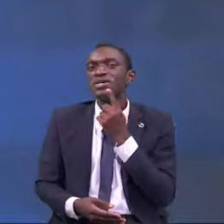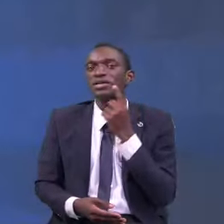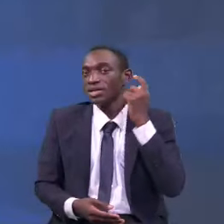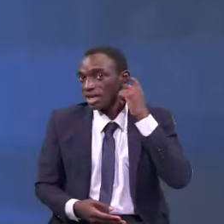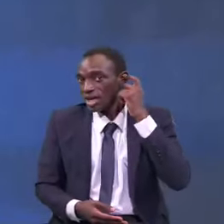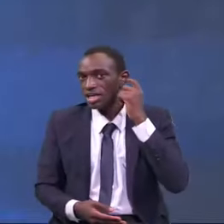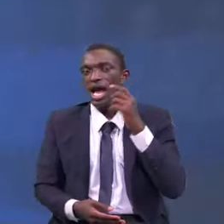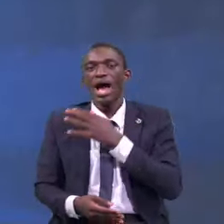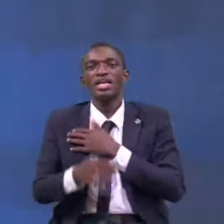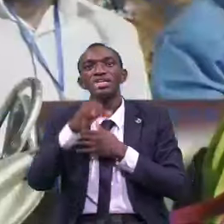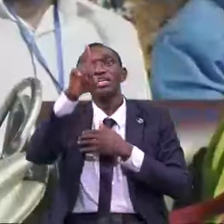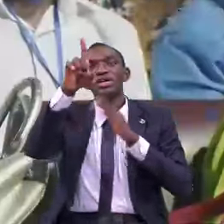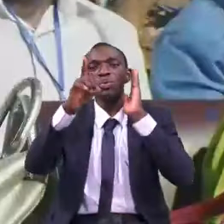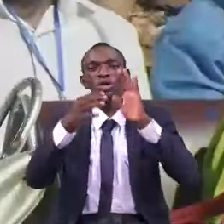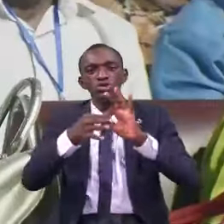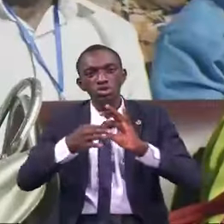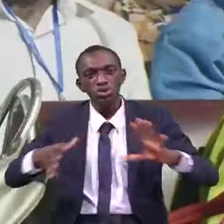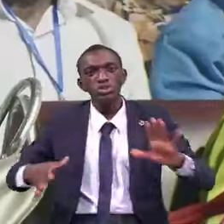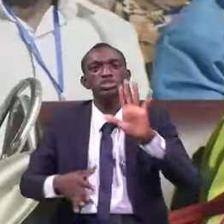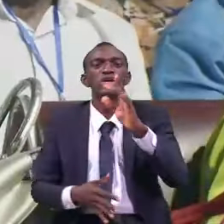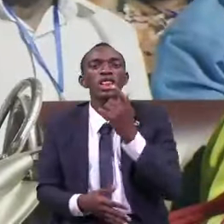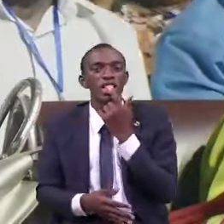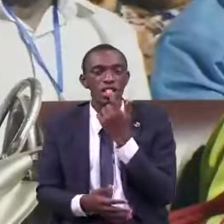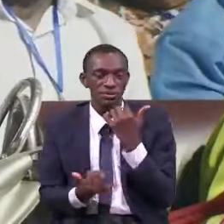your dumb tongue tonight.